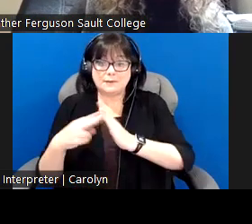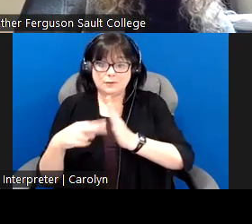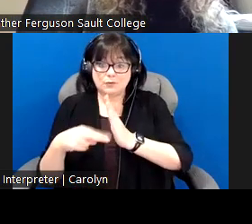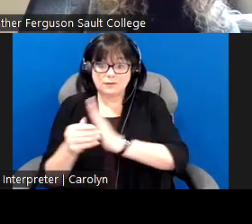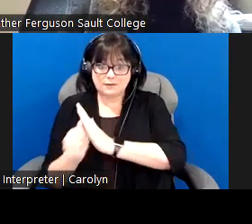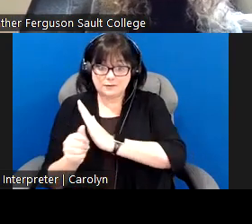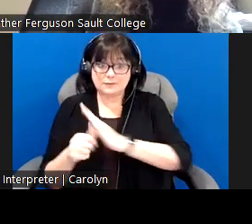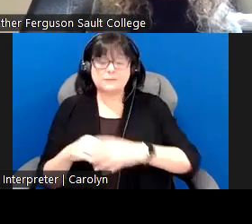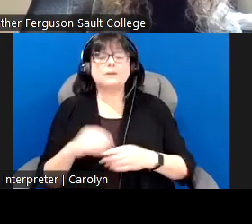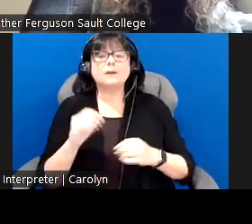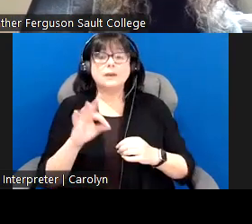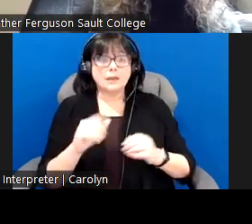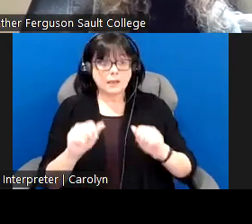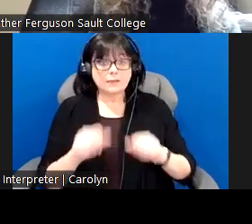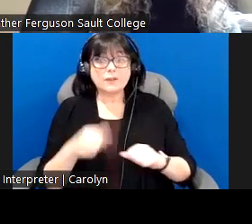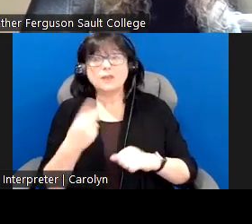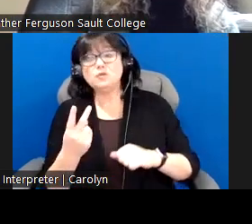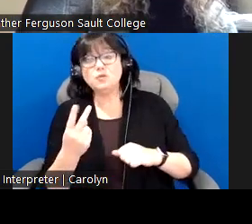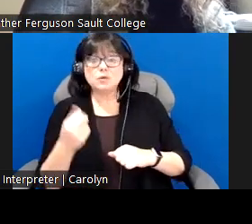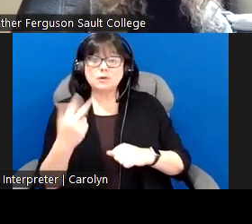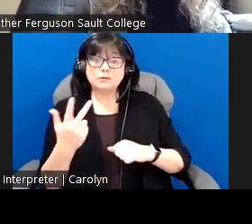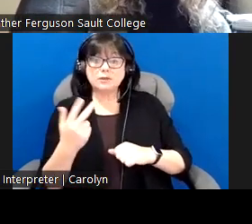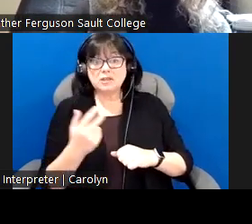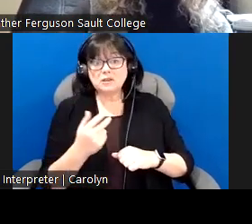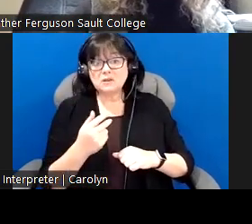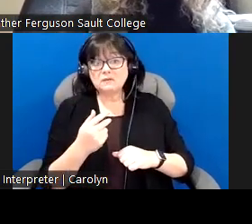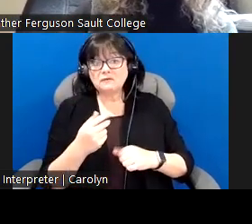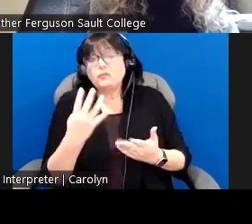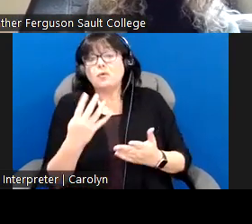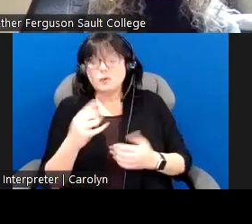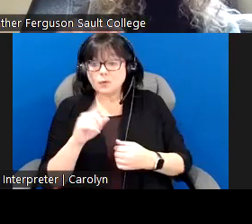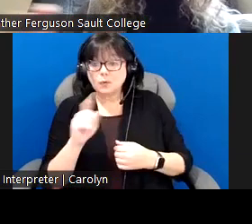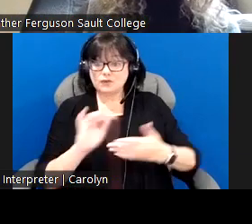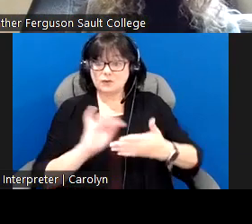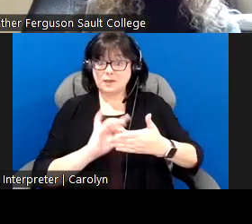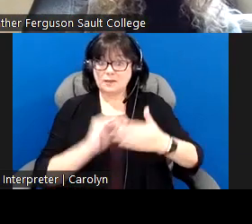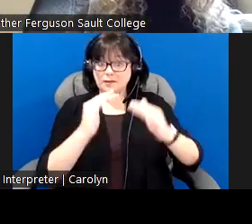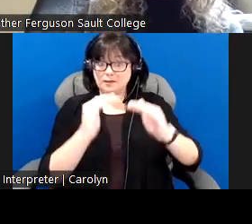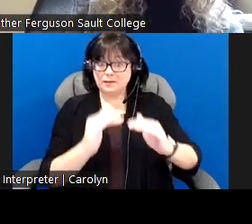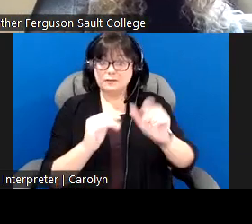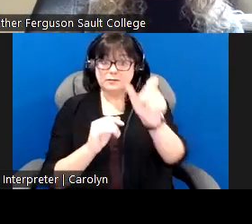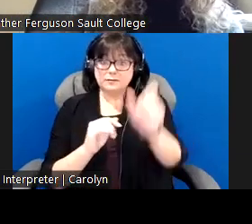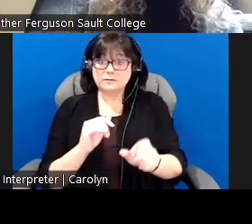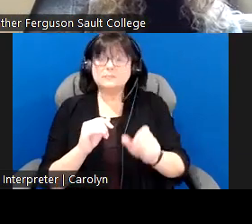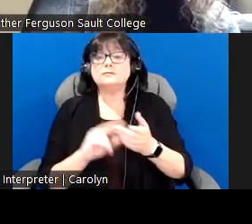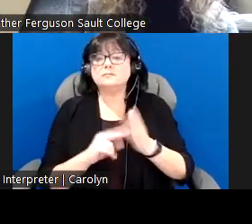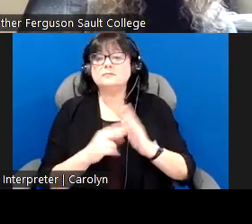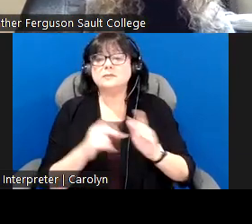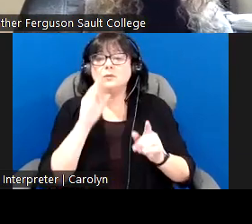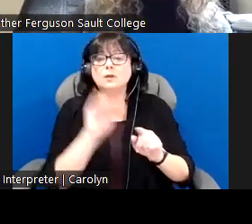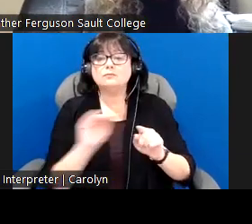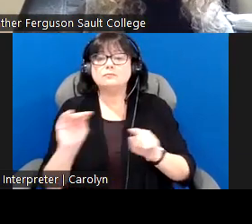answer, 2 or 3 or 4 questions correctly, then they would be put into the type A assessment for level